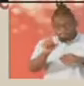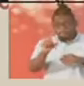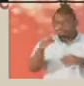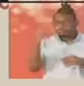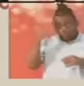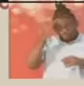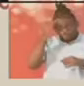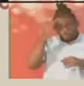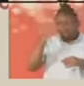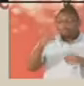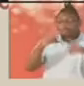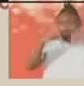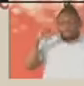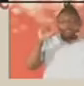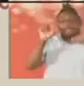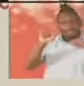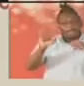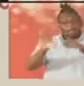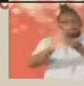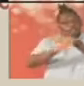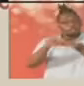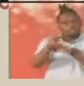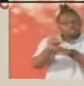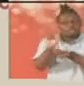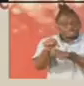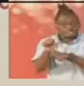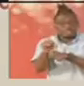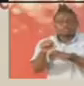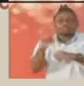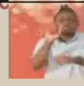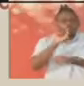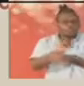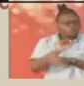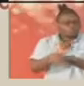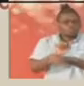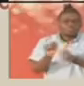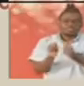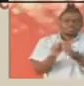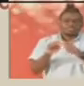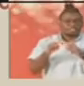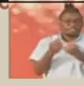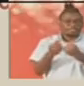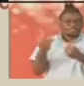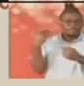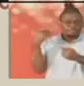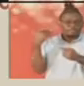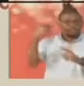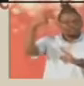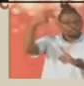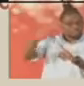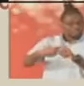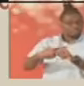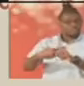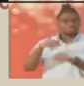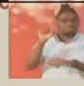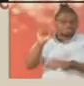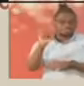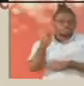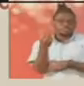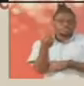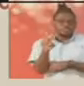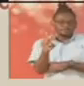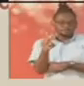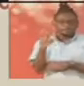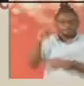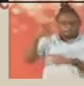County Caroni, having worked with our teams for the last 12 months, yes, 12 months have passed, we have had swabbing teams going